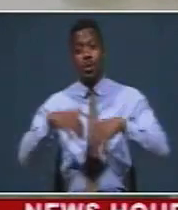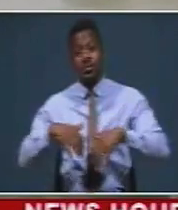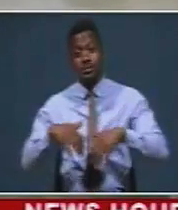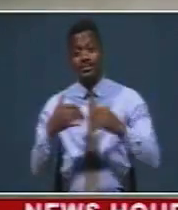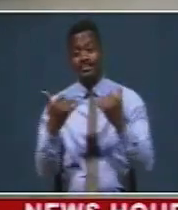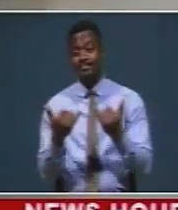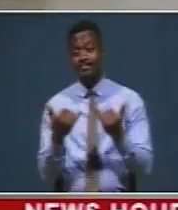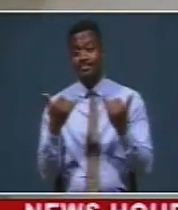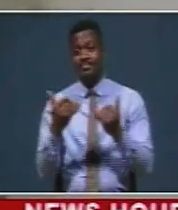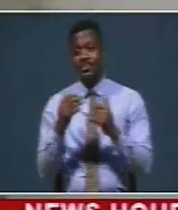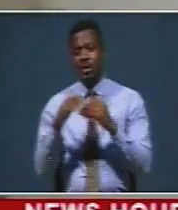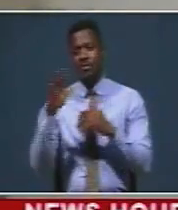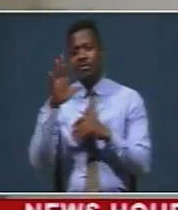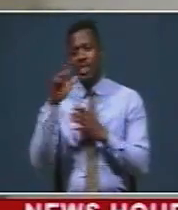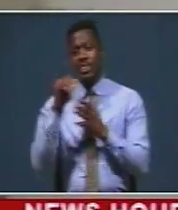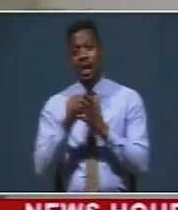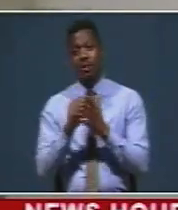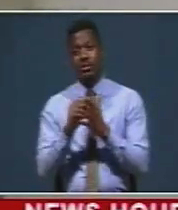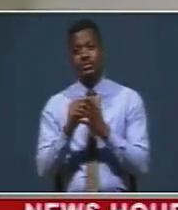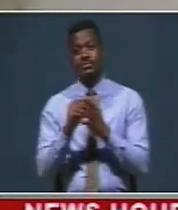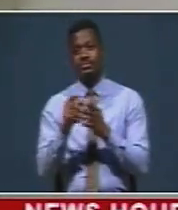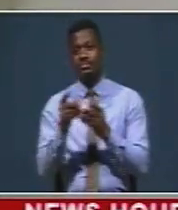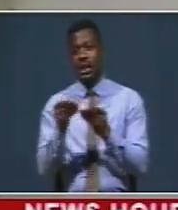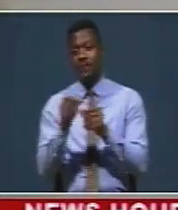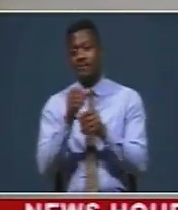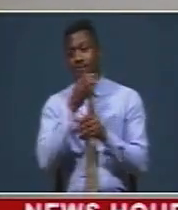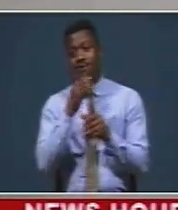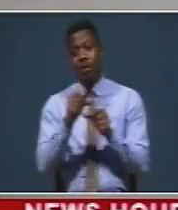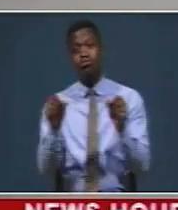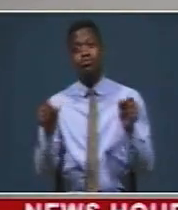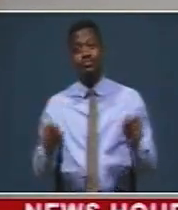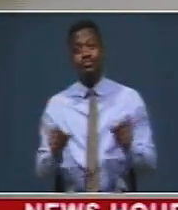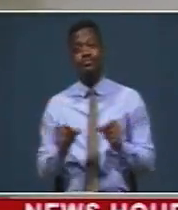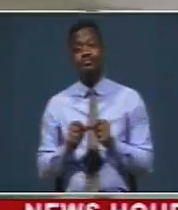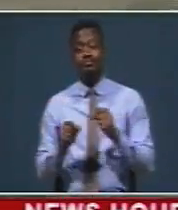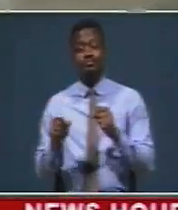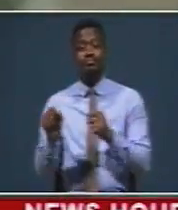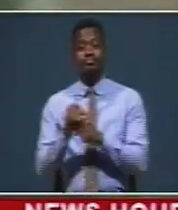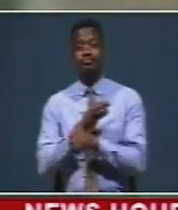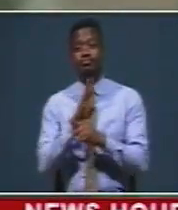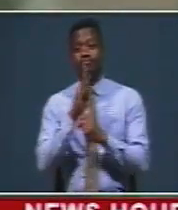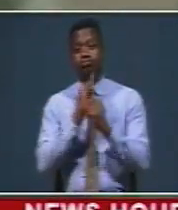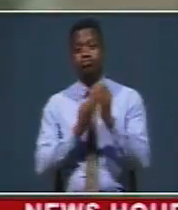Currently, over 5,000 hectares of farmlands have been submerged.